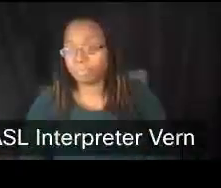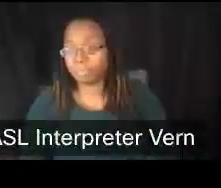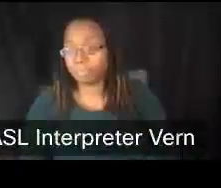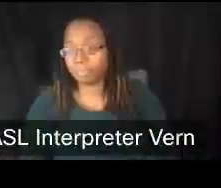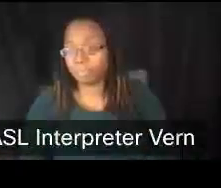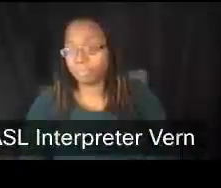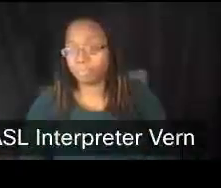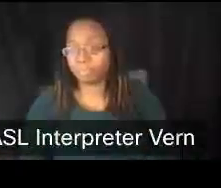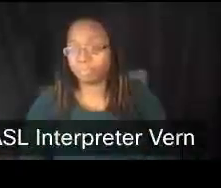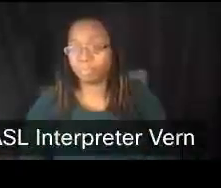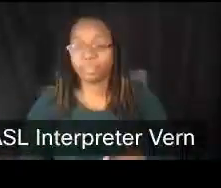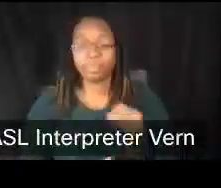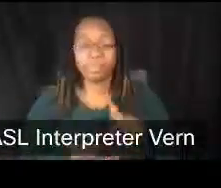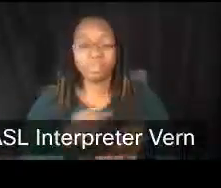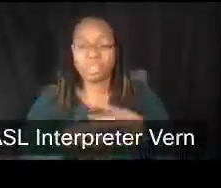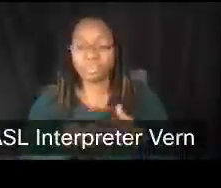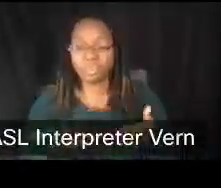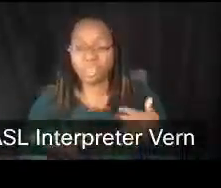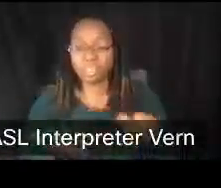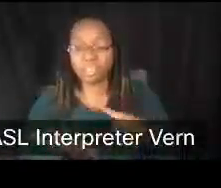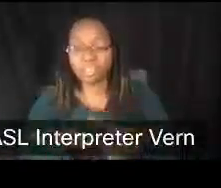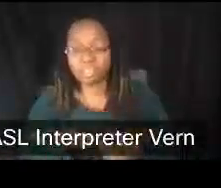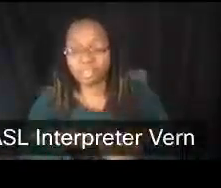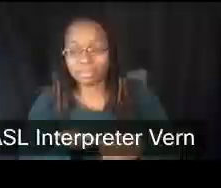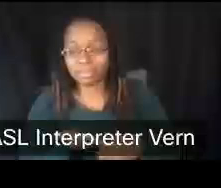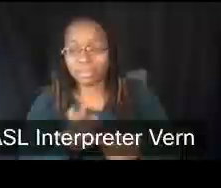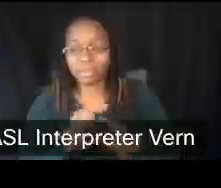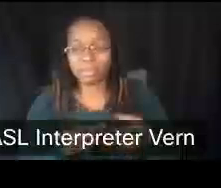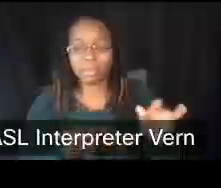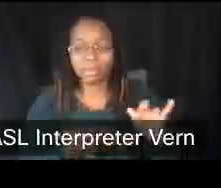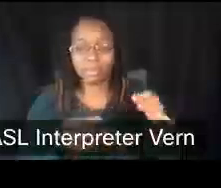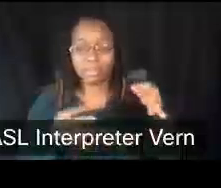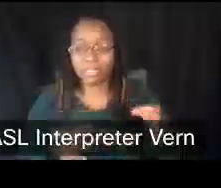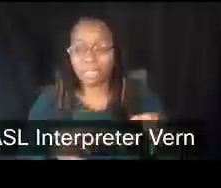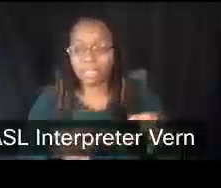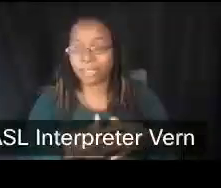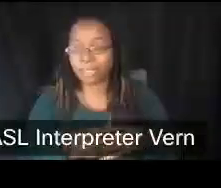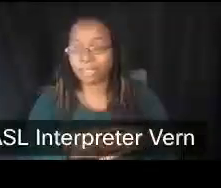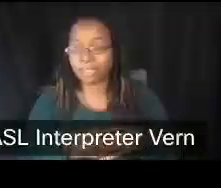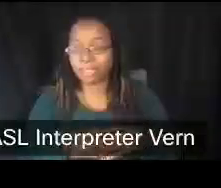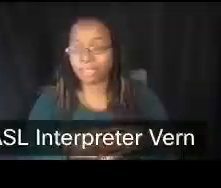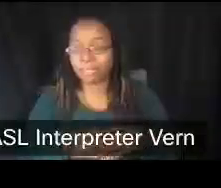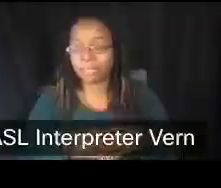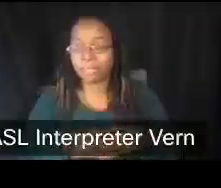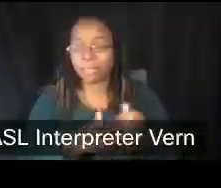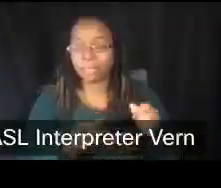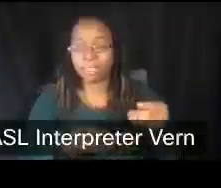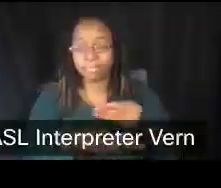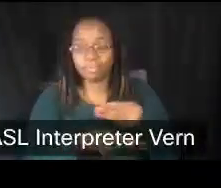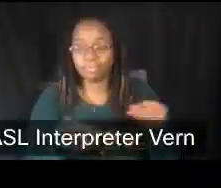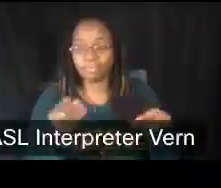these are the kinds of things that they talked about. What they also decided that when it comes to navigating